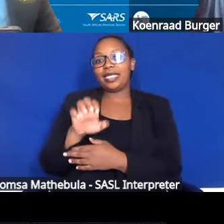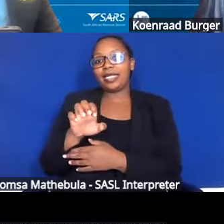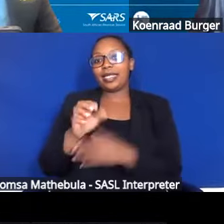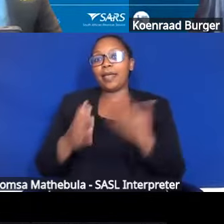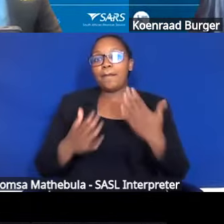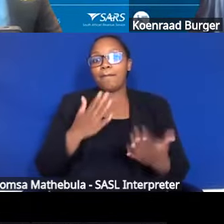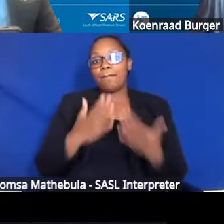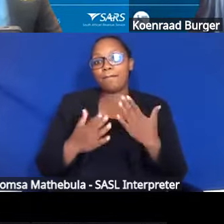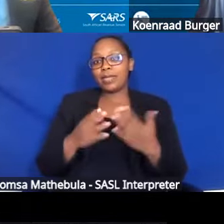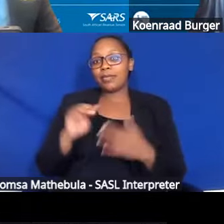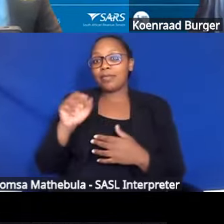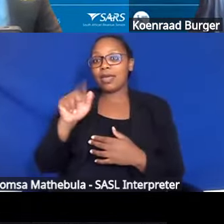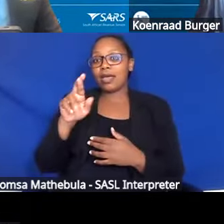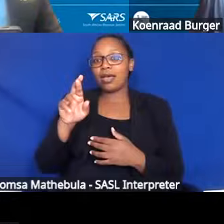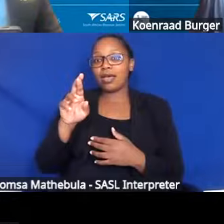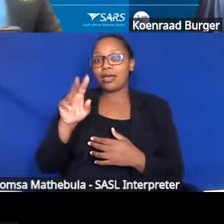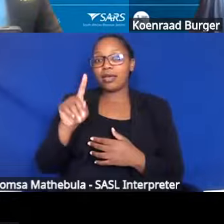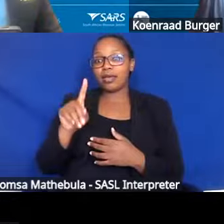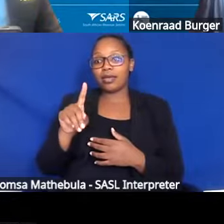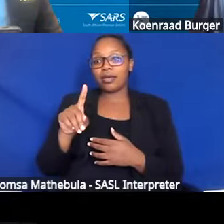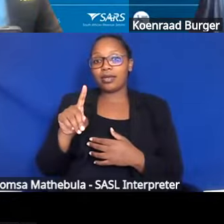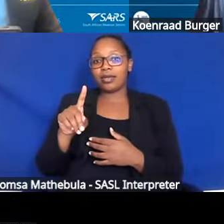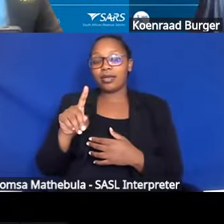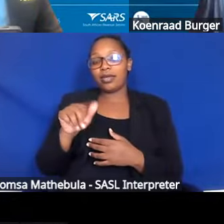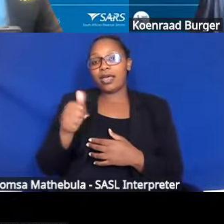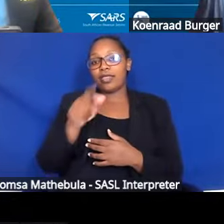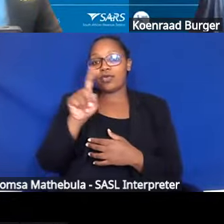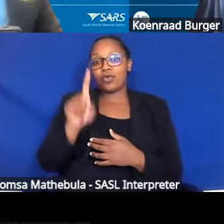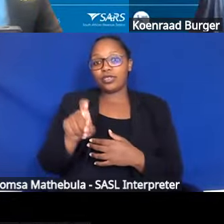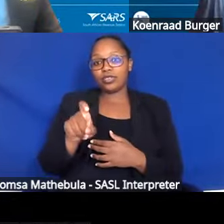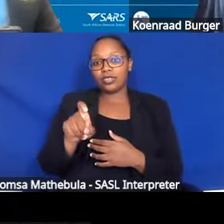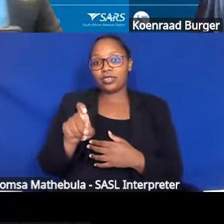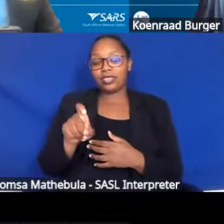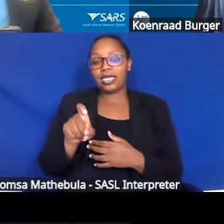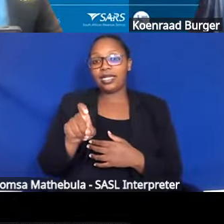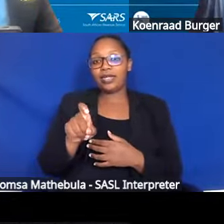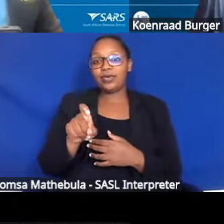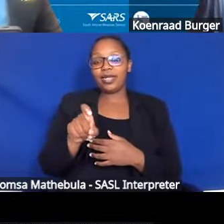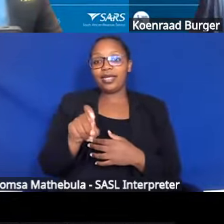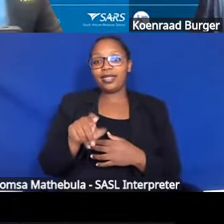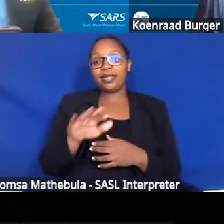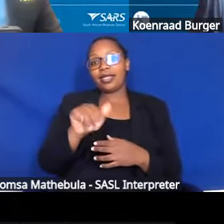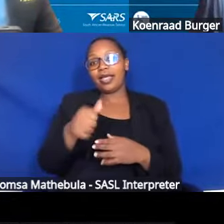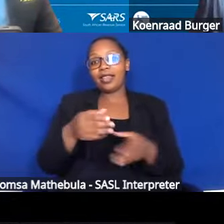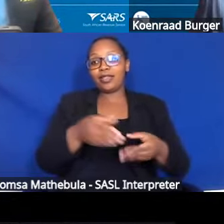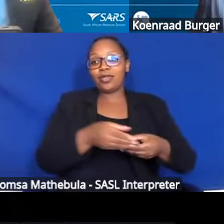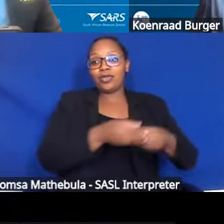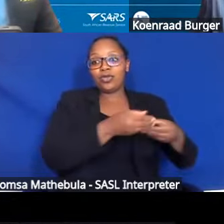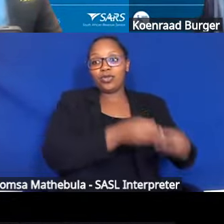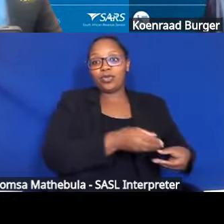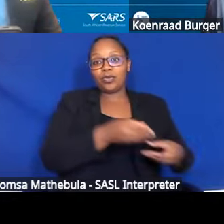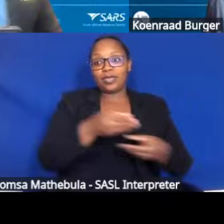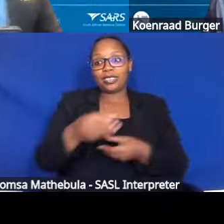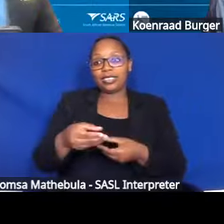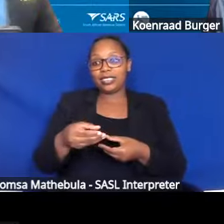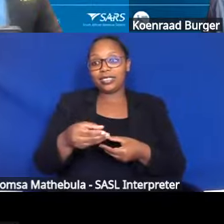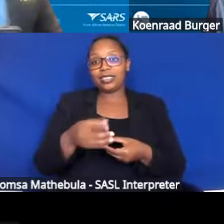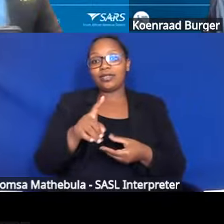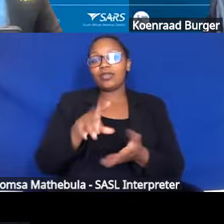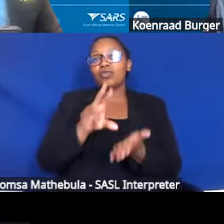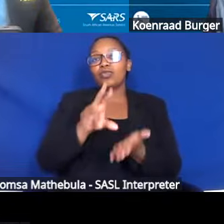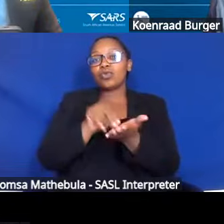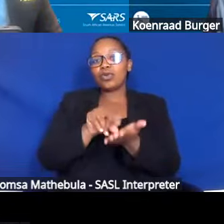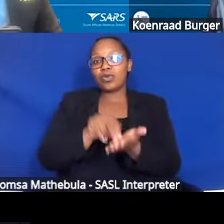please? I'd like some clarity on what documentation we need to keep as a record of